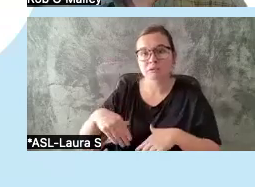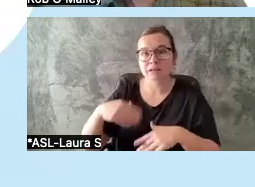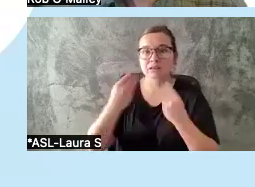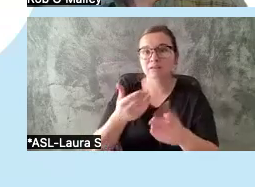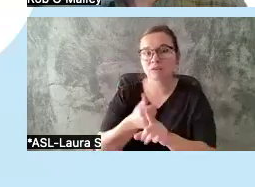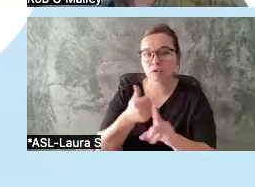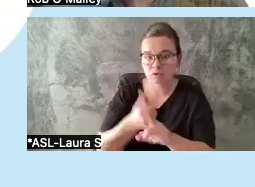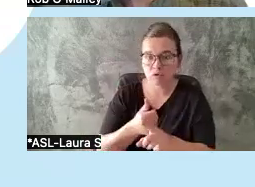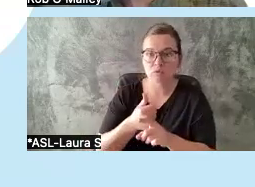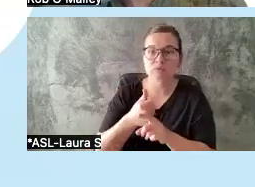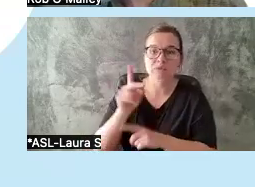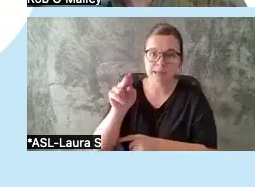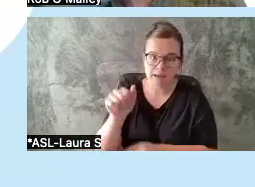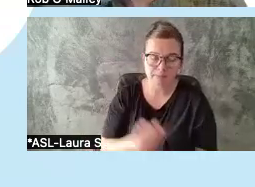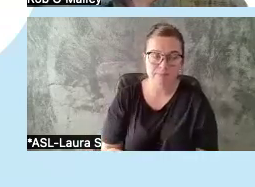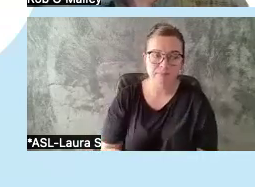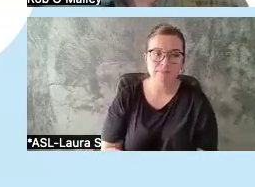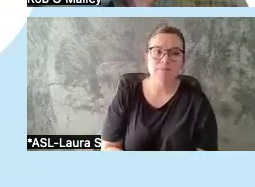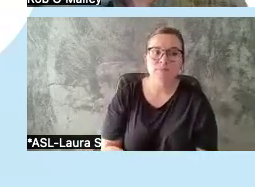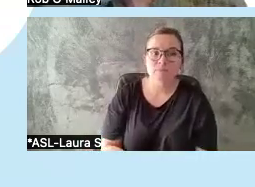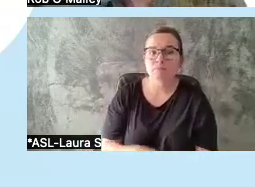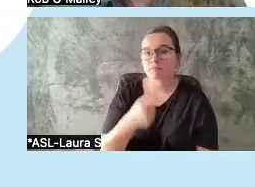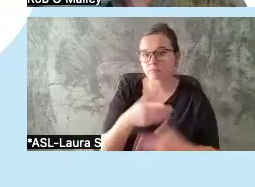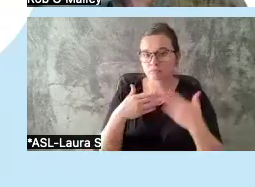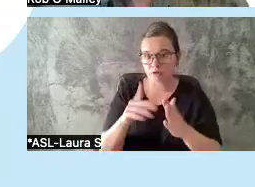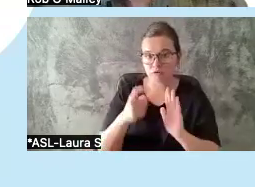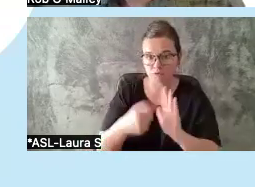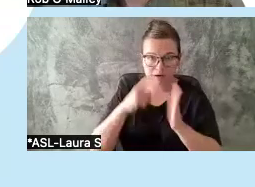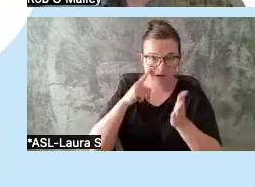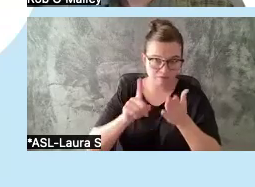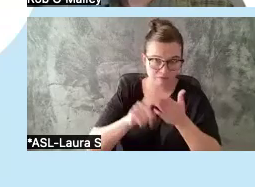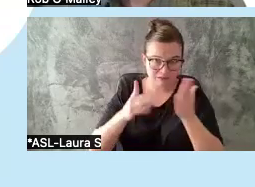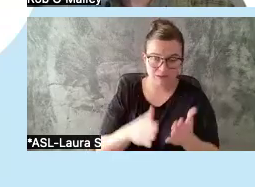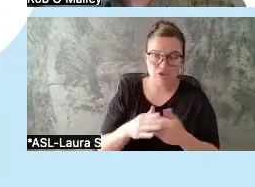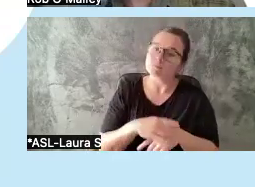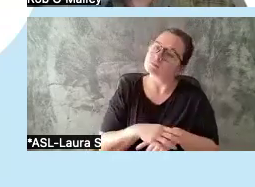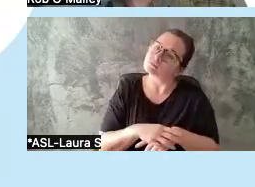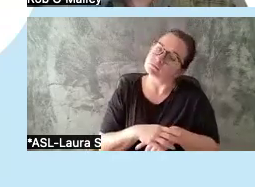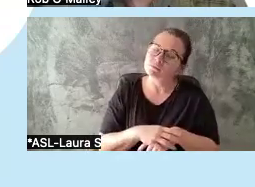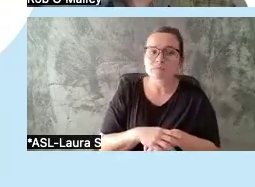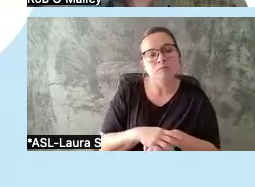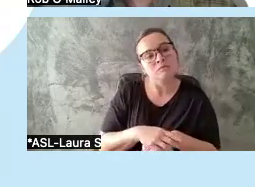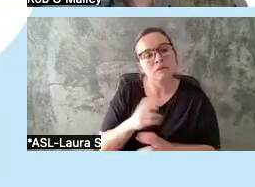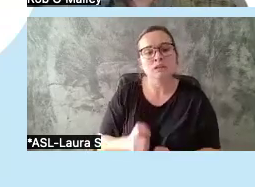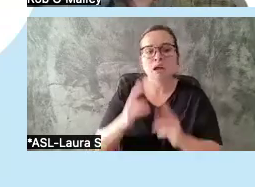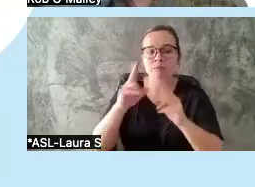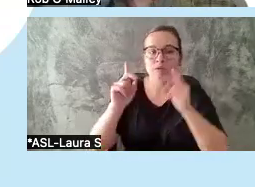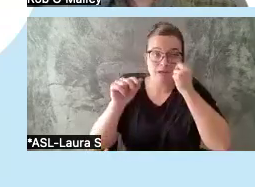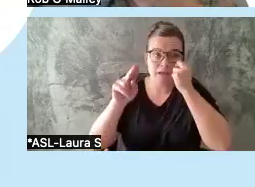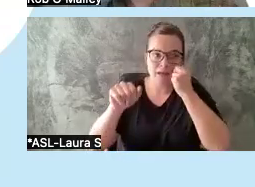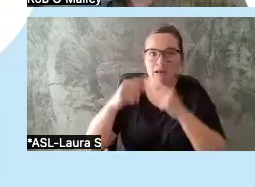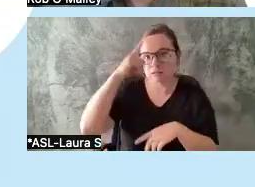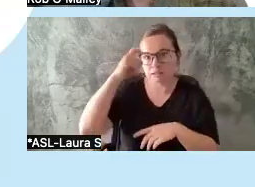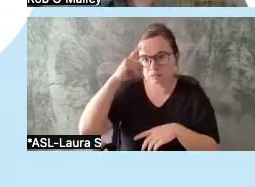information directly. And this method requires investigators, or one approach here, is to upload the DNA of a